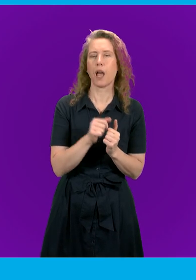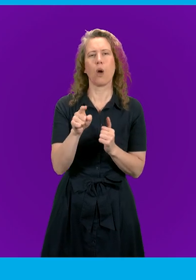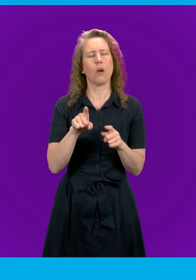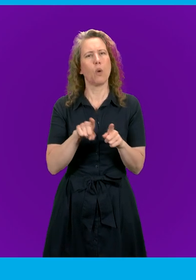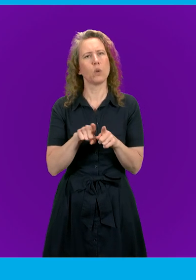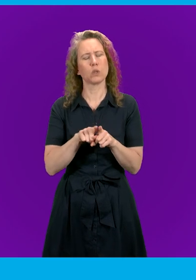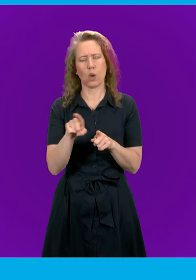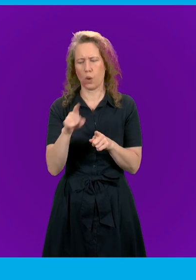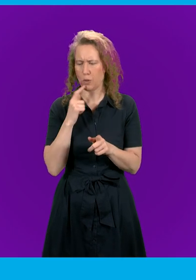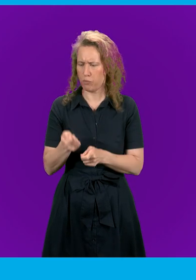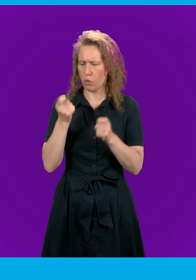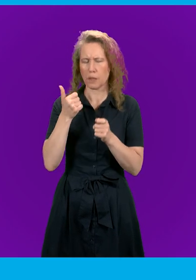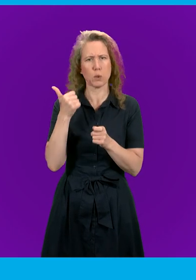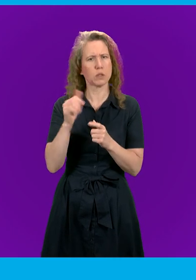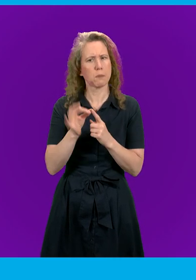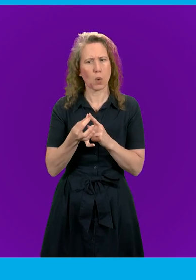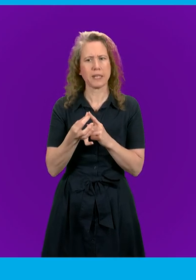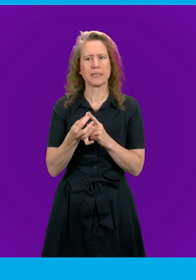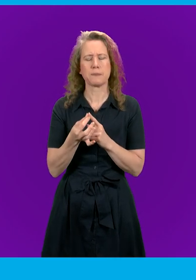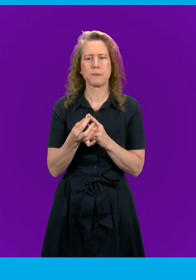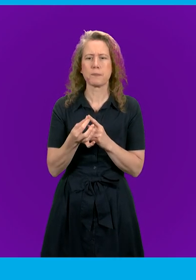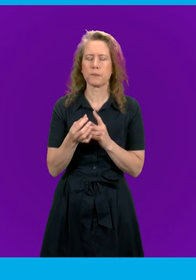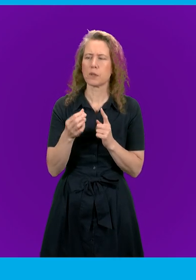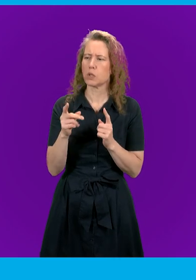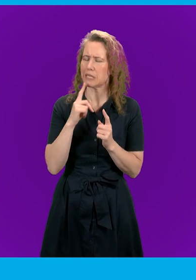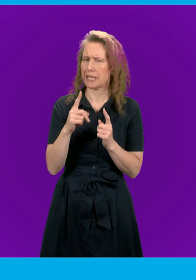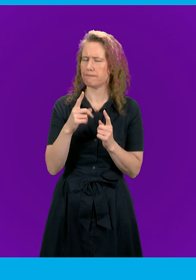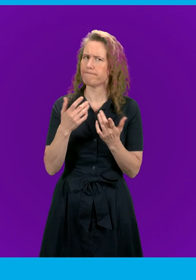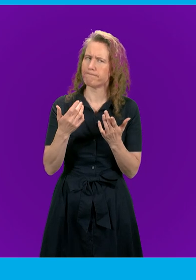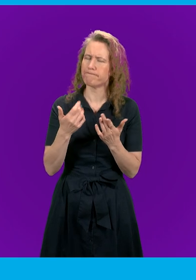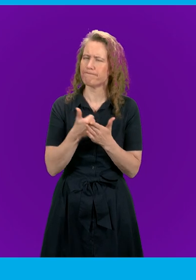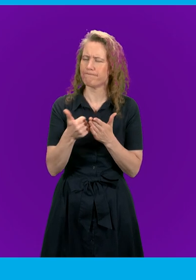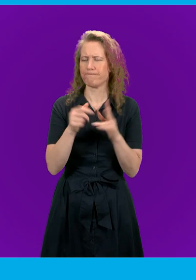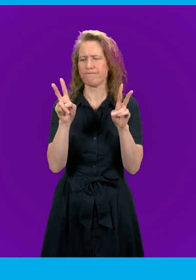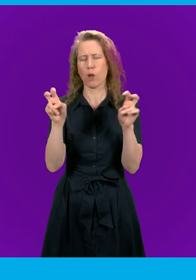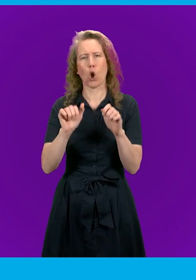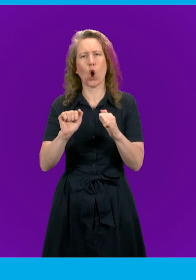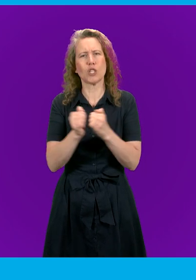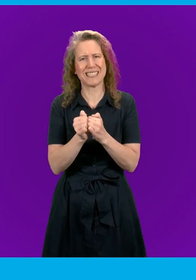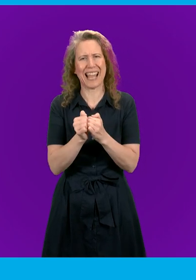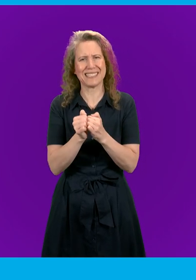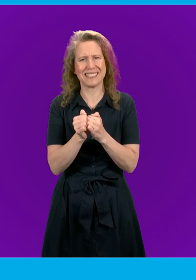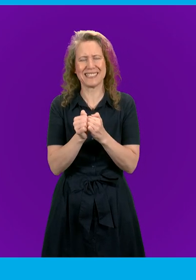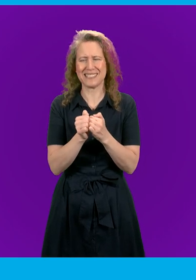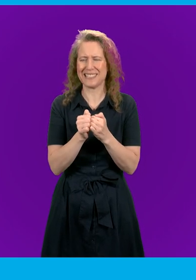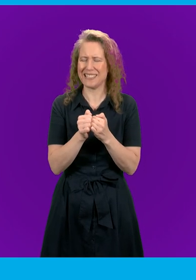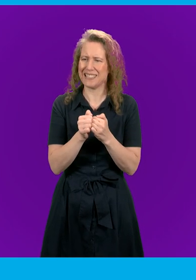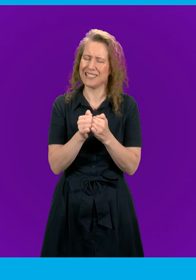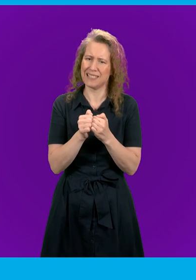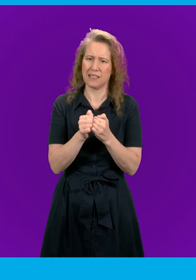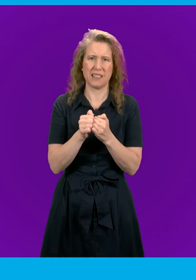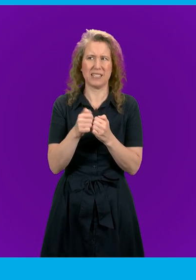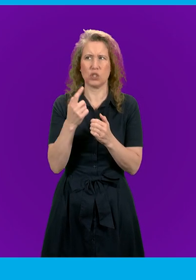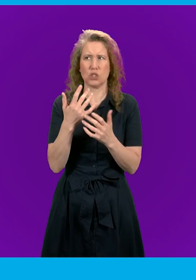I thought you made a great point that there is a tendency to think of consent as,